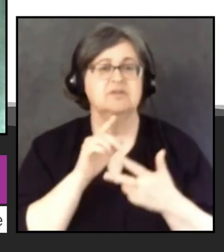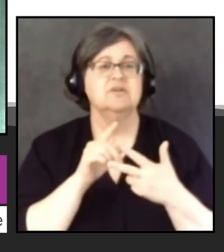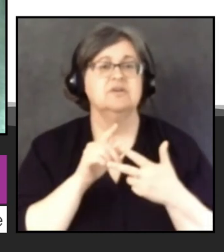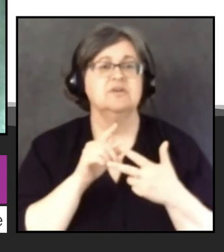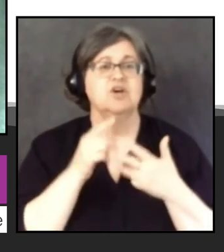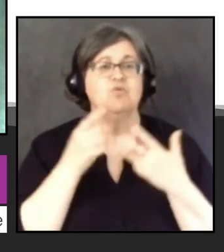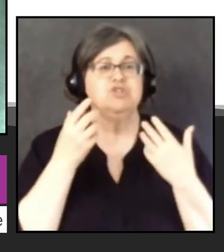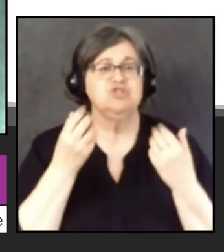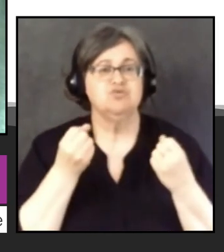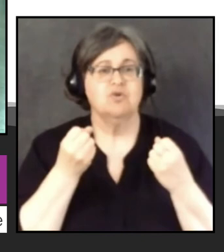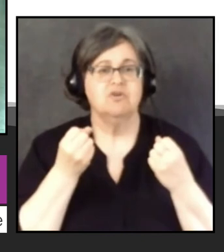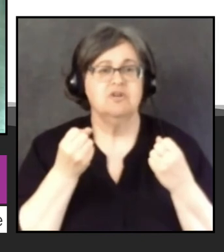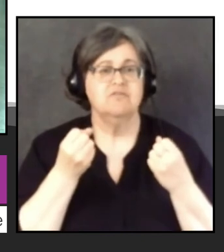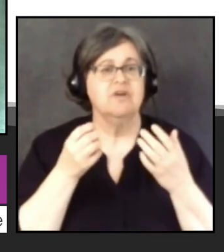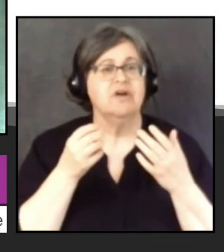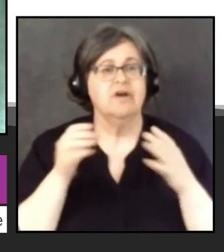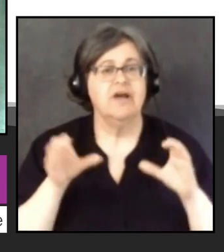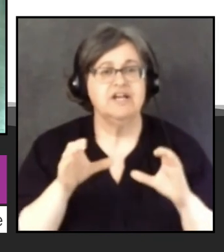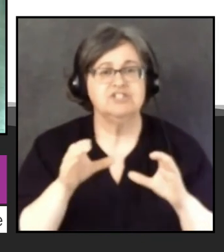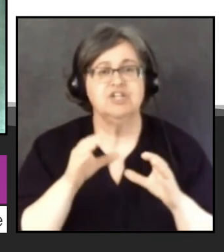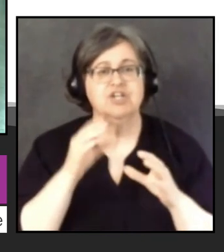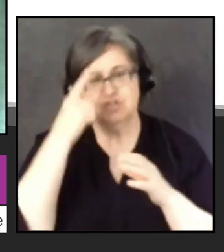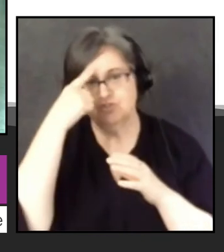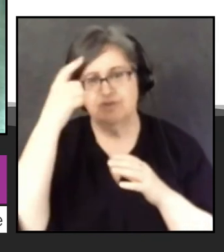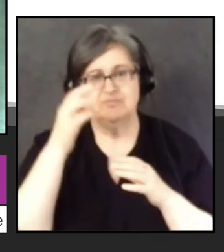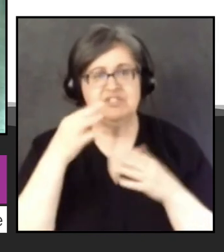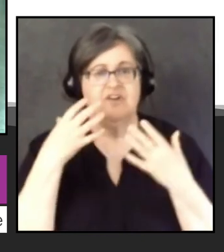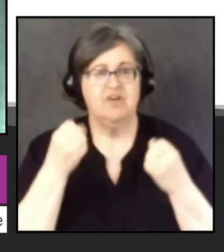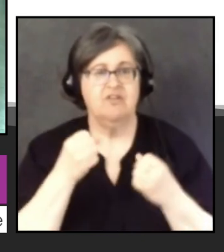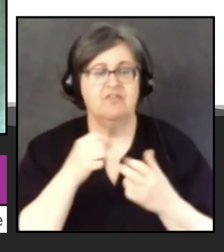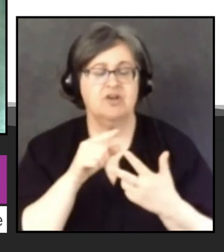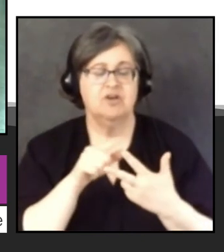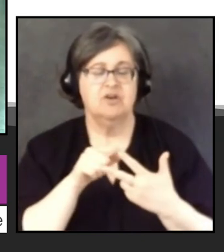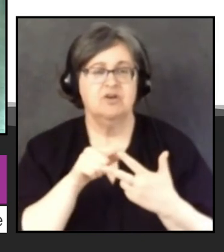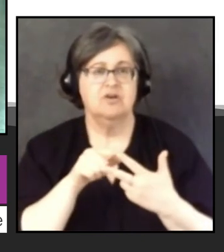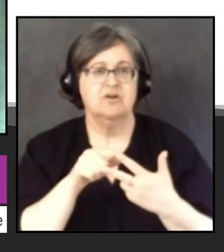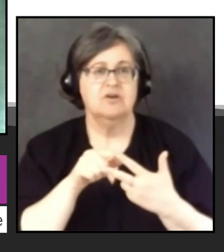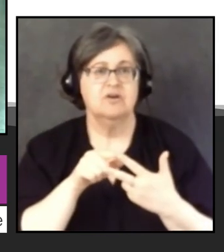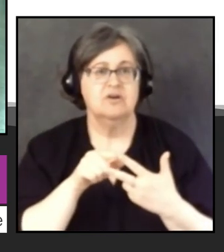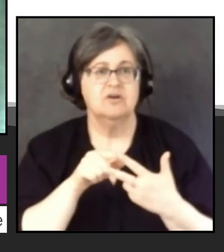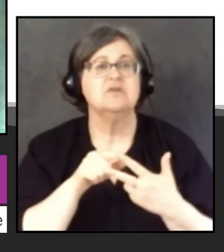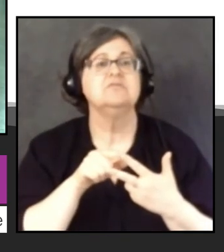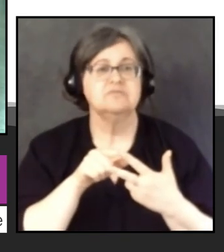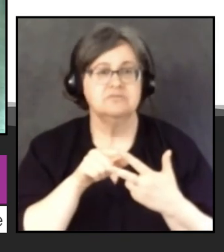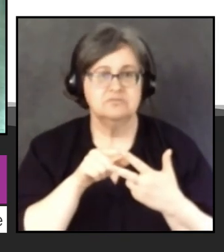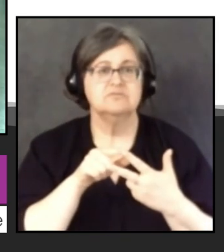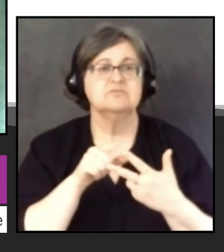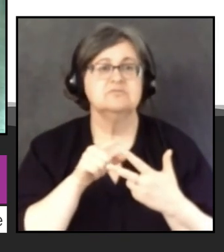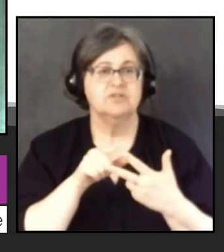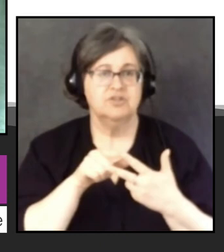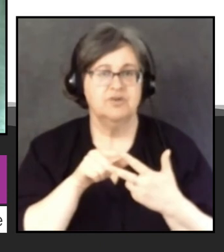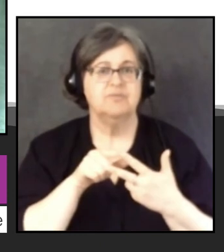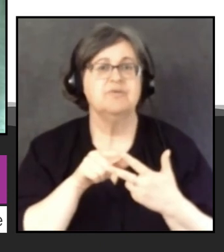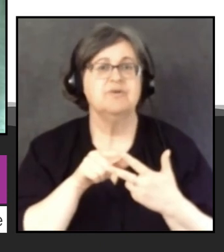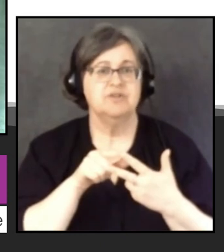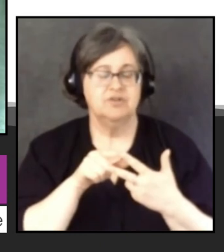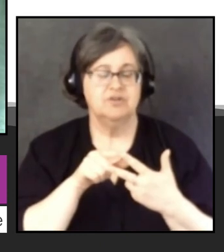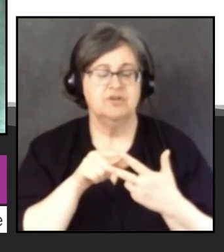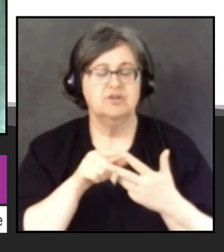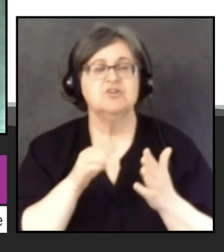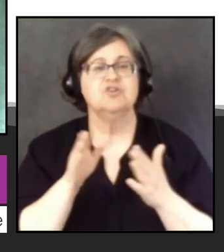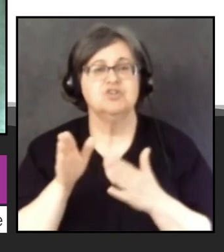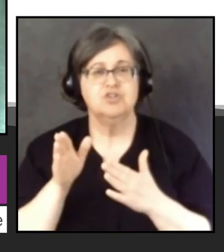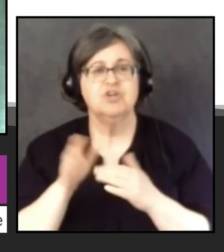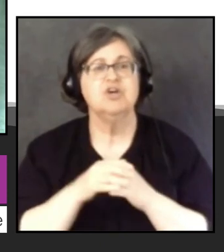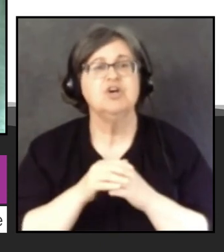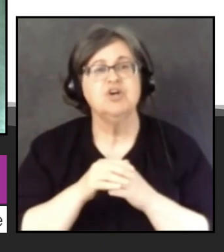of healing. For the flags of Bed-Stuy, Mon, Brianna, and Madjeen, the words that came to my spirit as